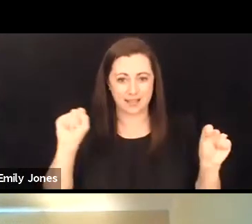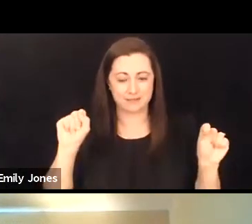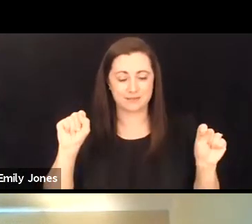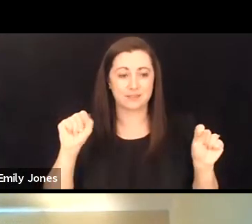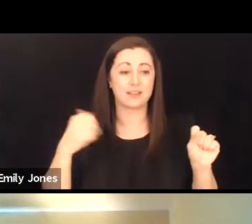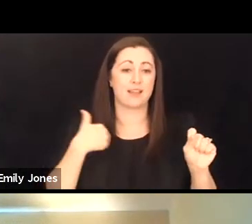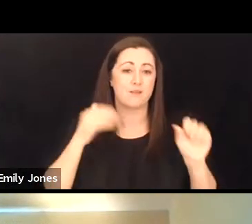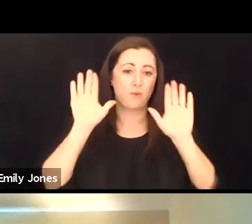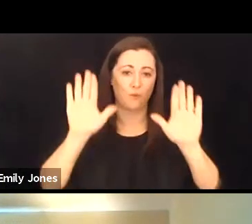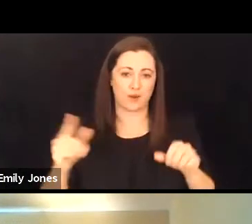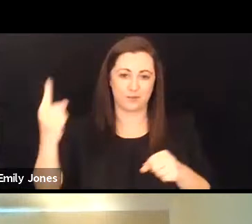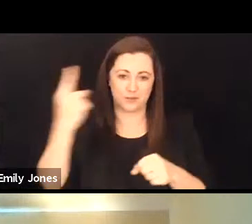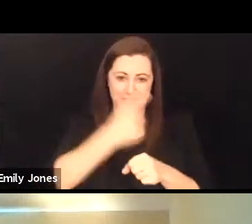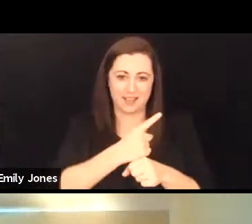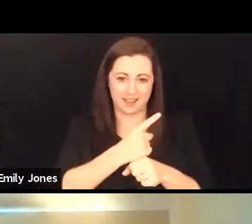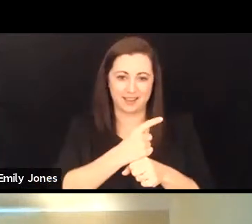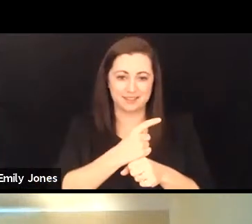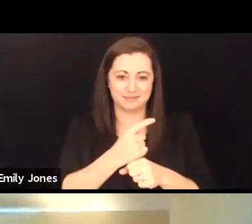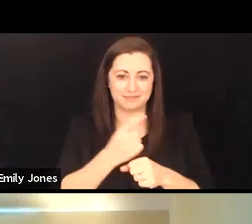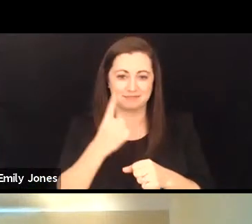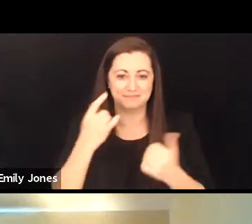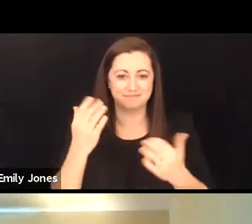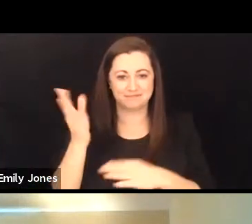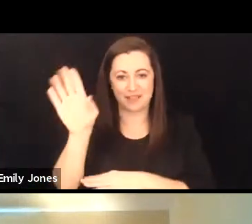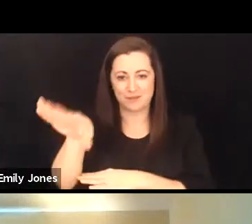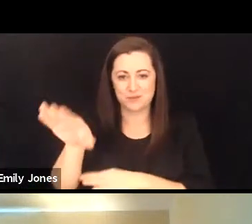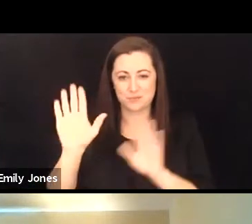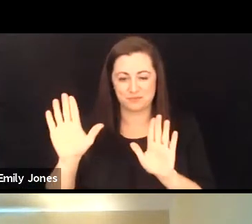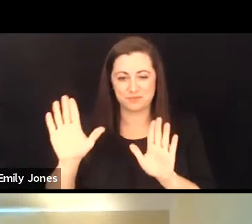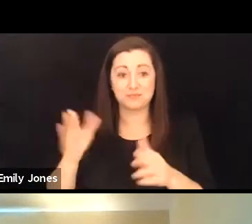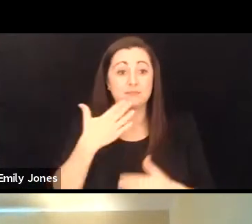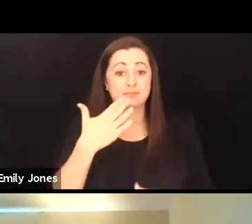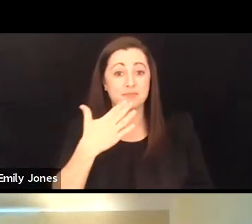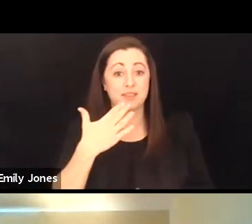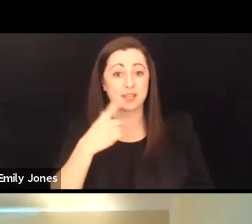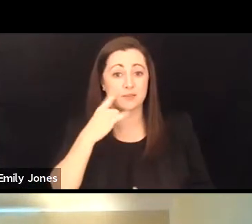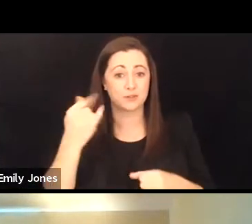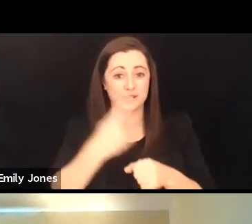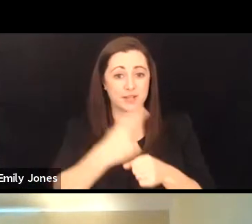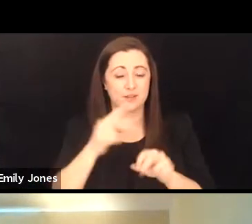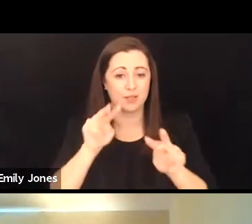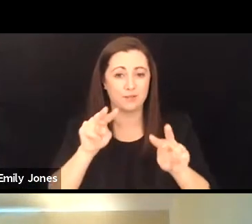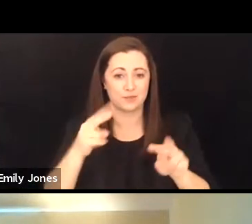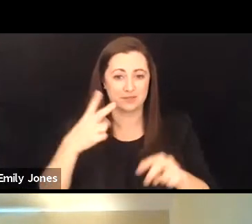wonderful day as your afternoon progresses. Thank you, everyone, for your efforts today, and we look forward